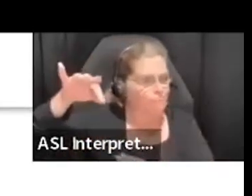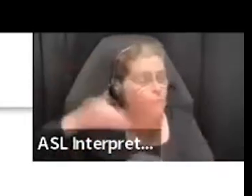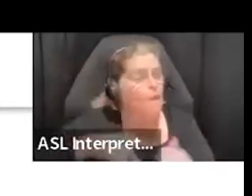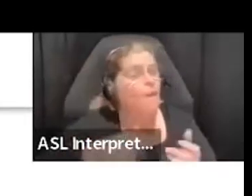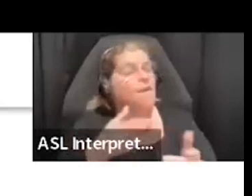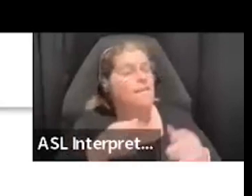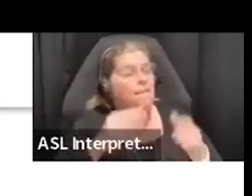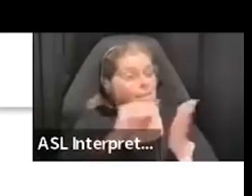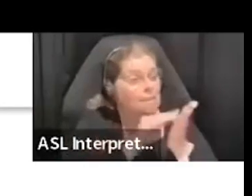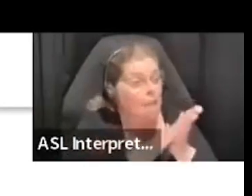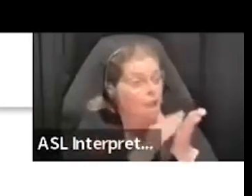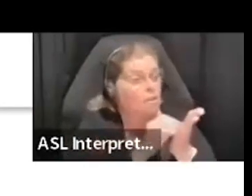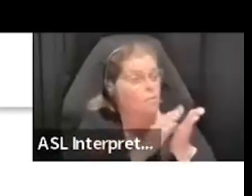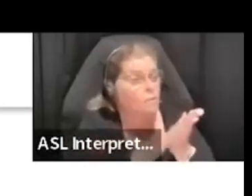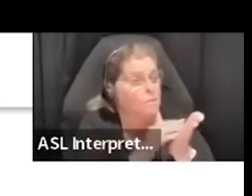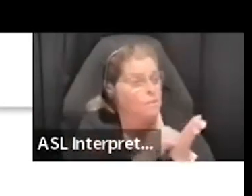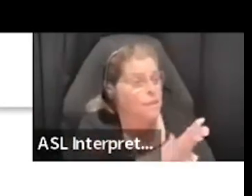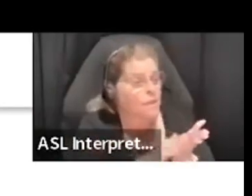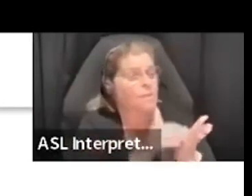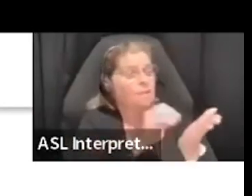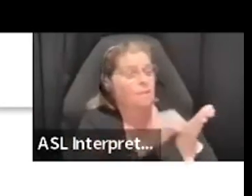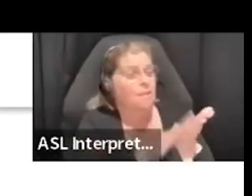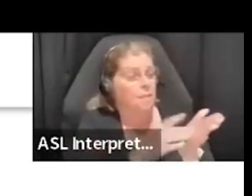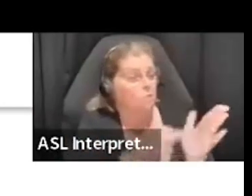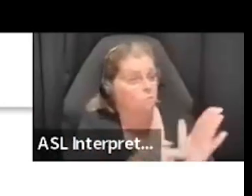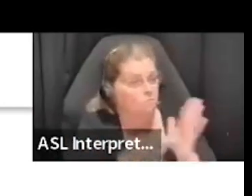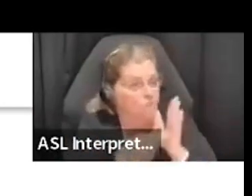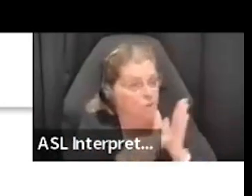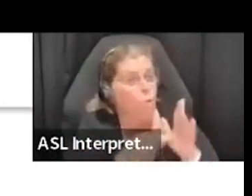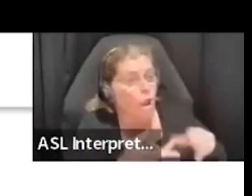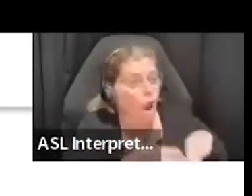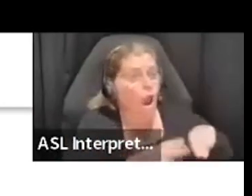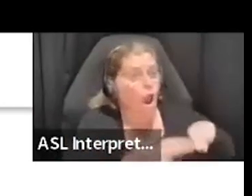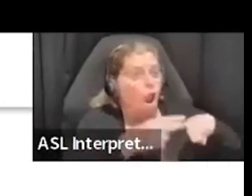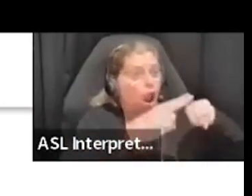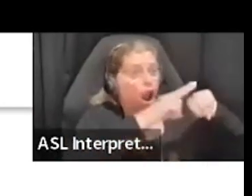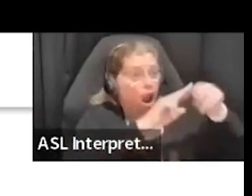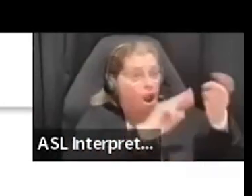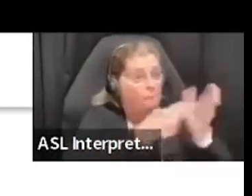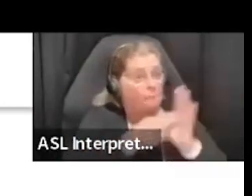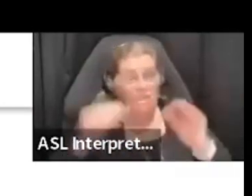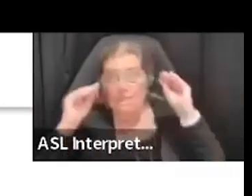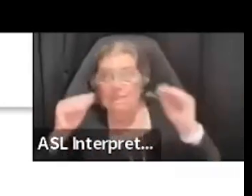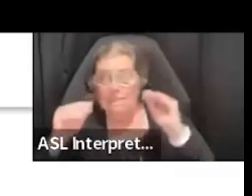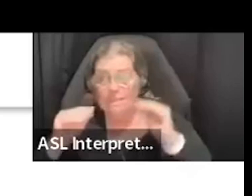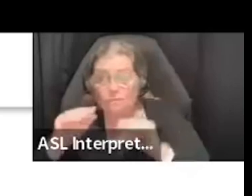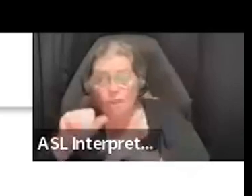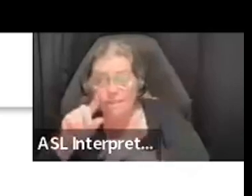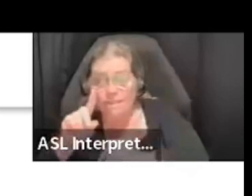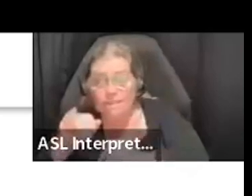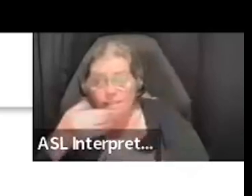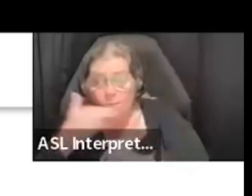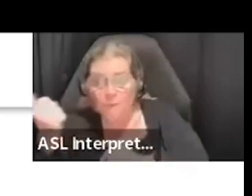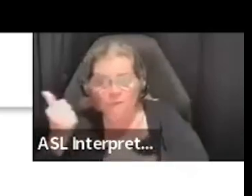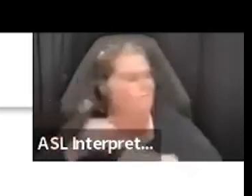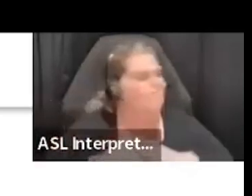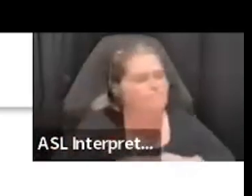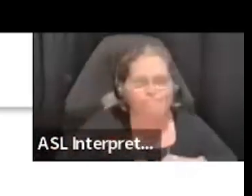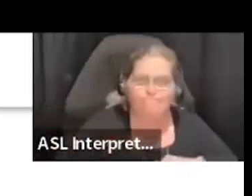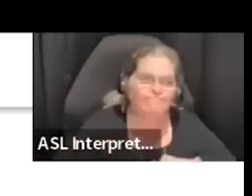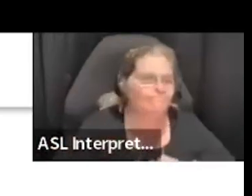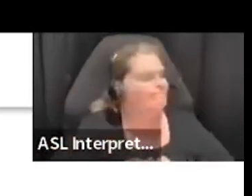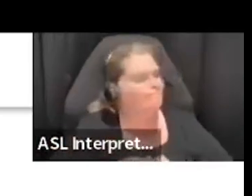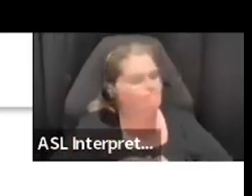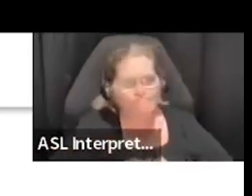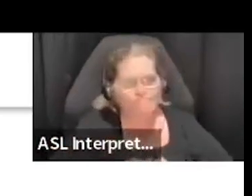and the documentation required is not going to make us deliver better specially designed instruction to our students with disabilities.